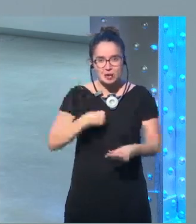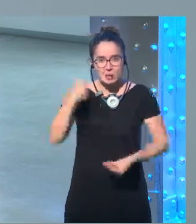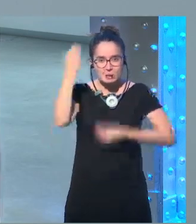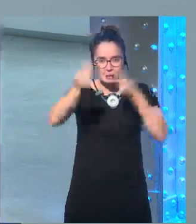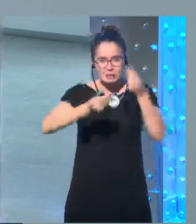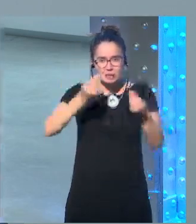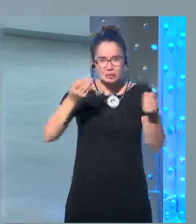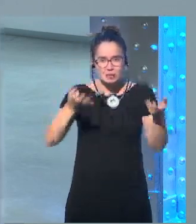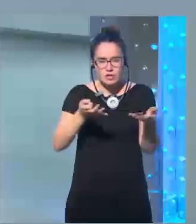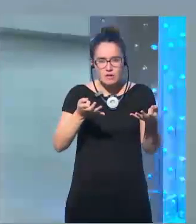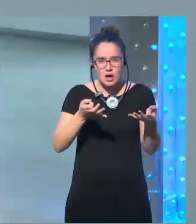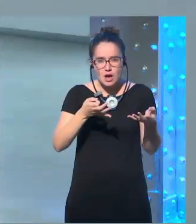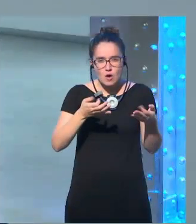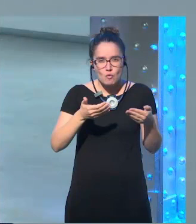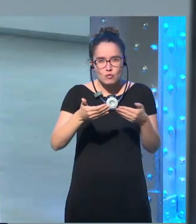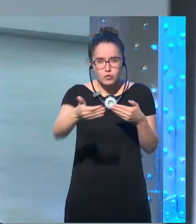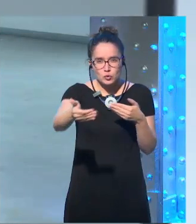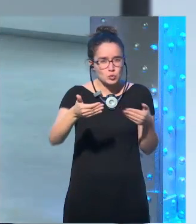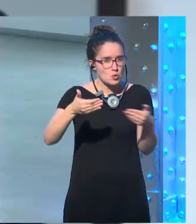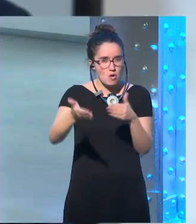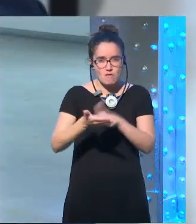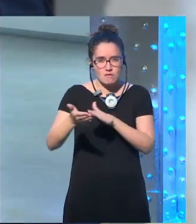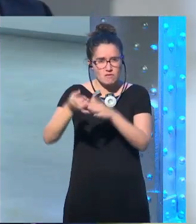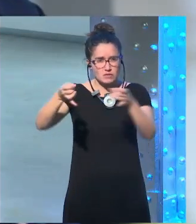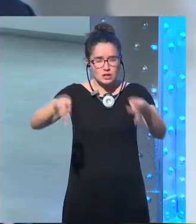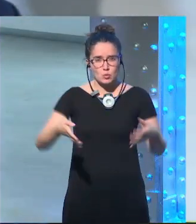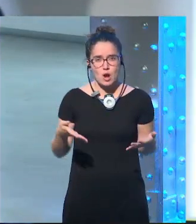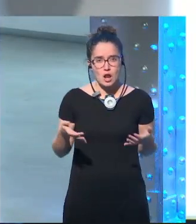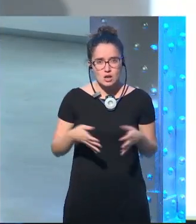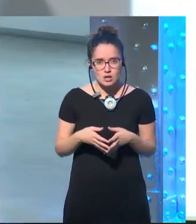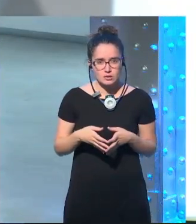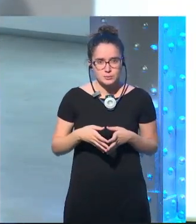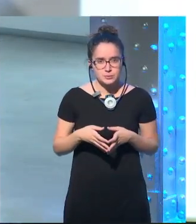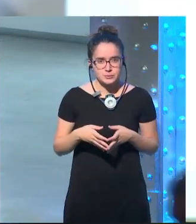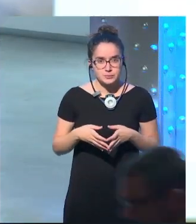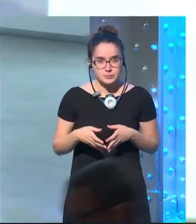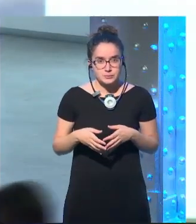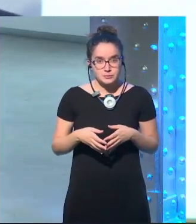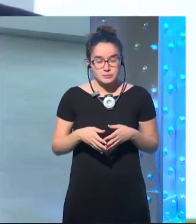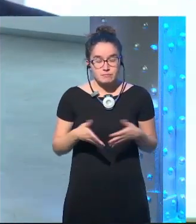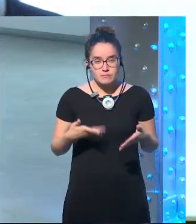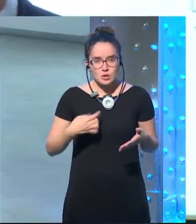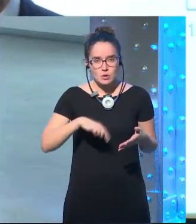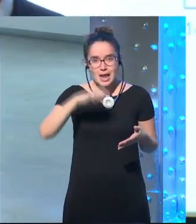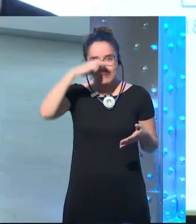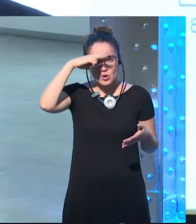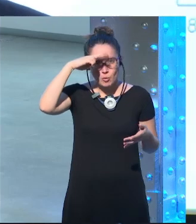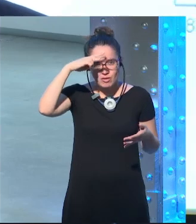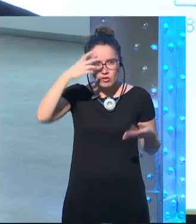it's going to do so in the future, and many worry that this trend with